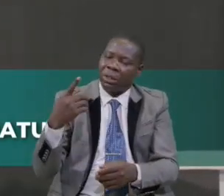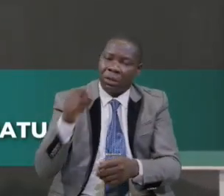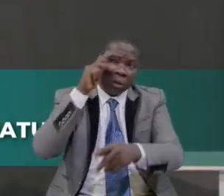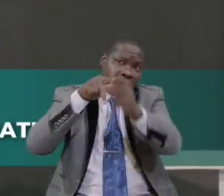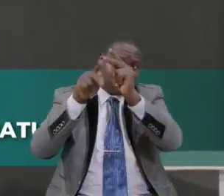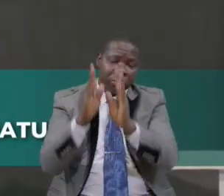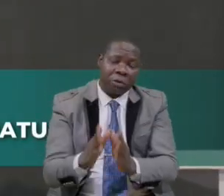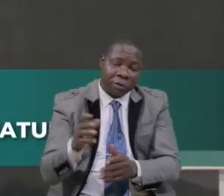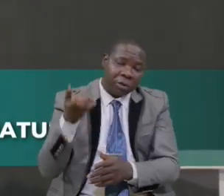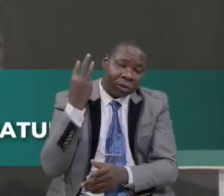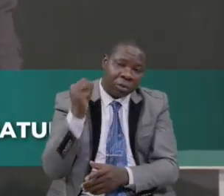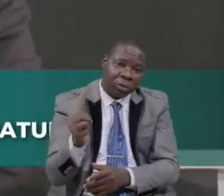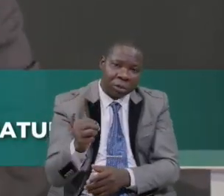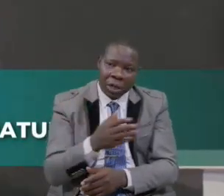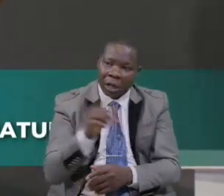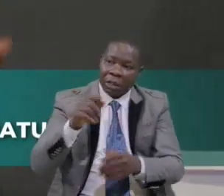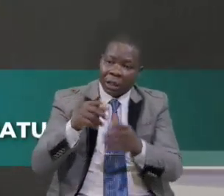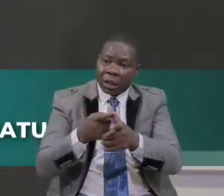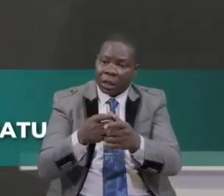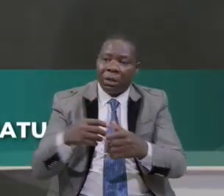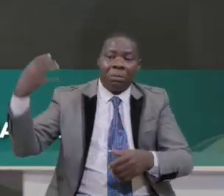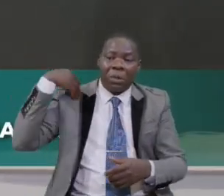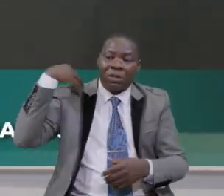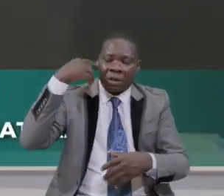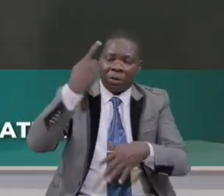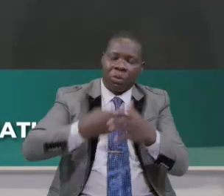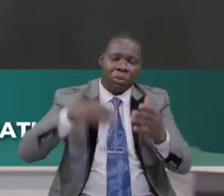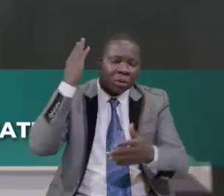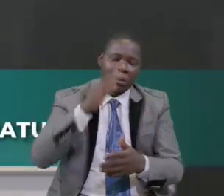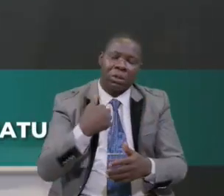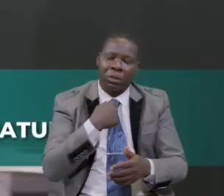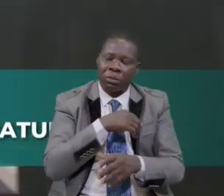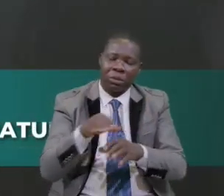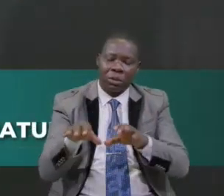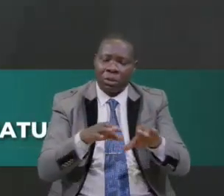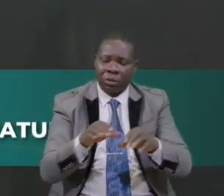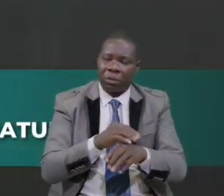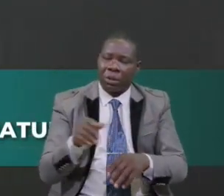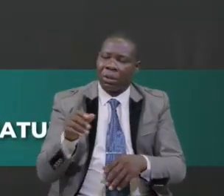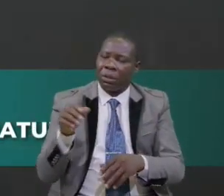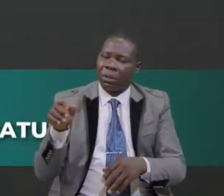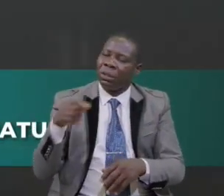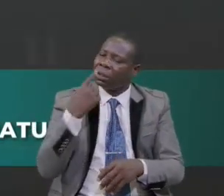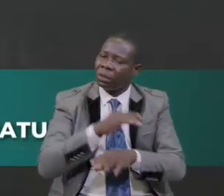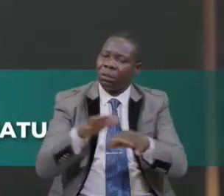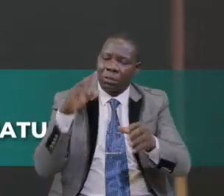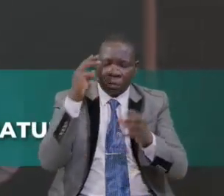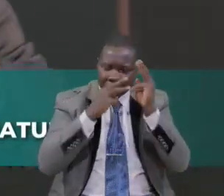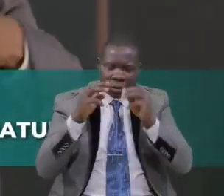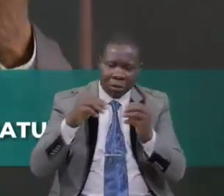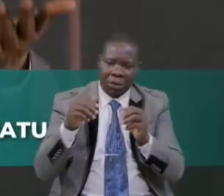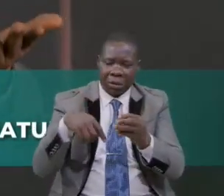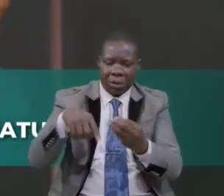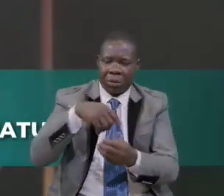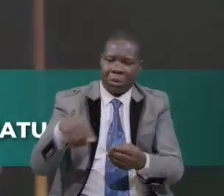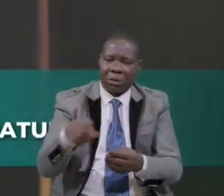master, what shall we do? Oh, he said, don't worry about them. They that be with us are more